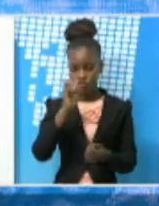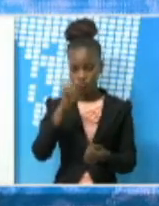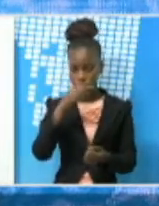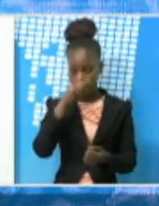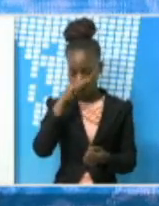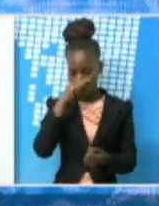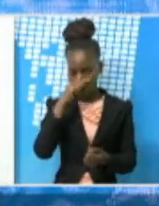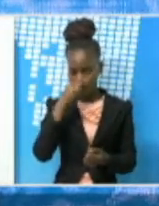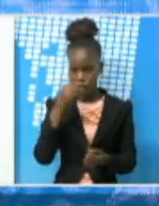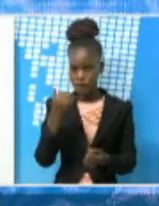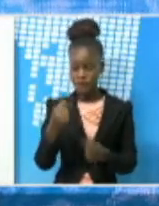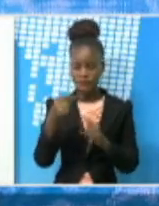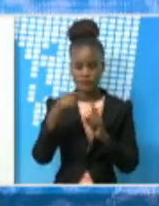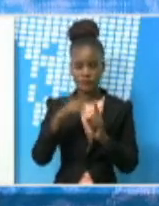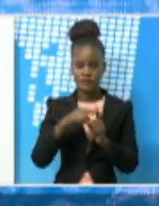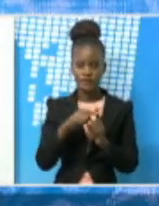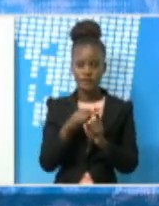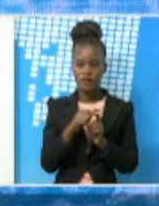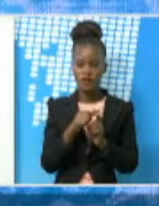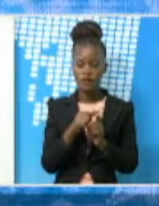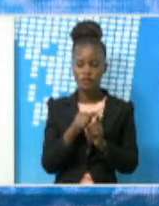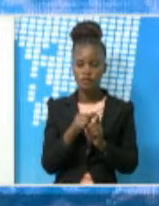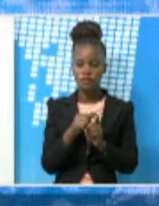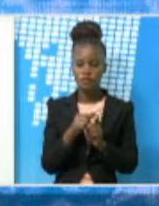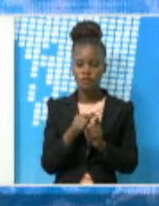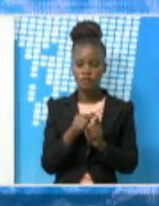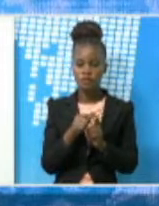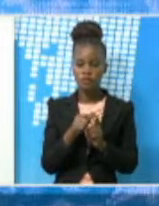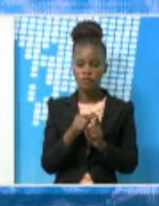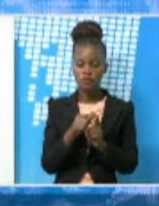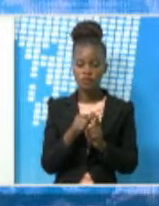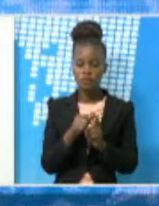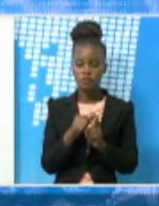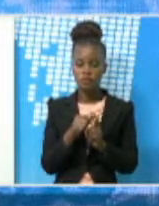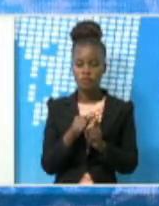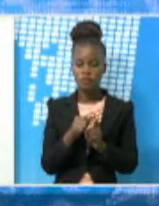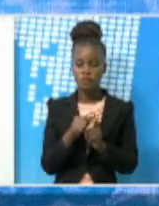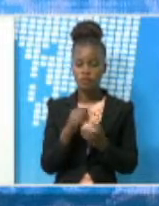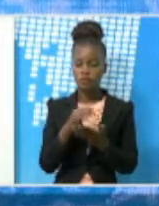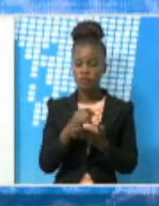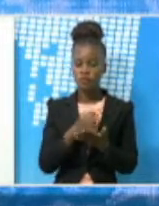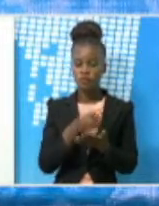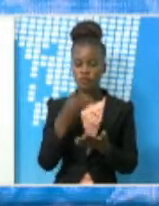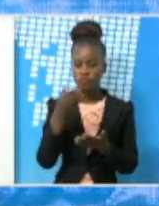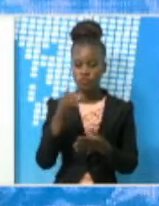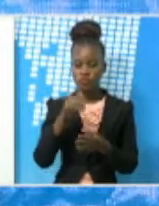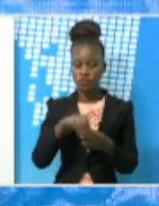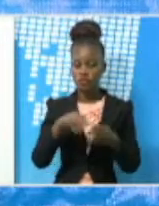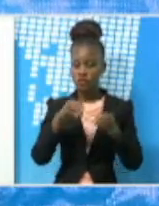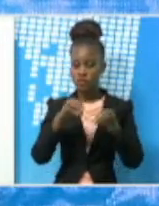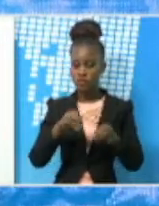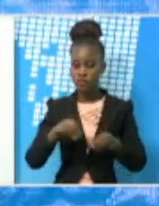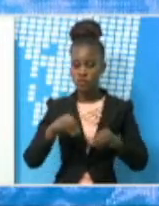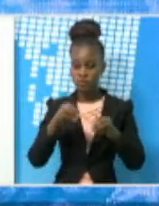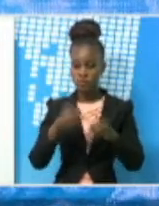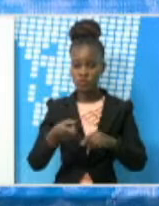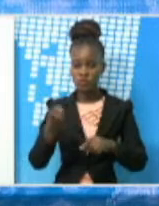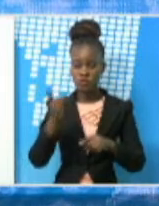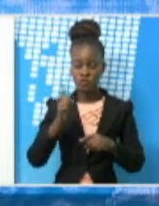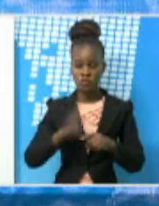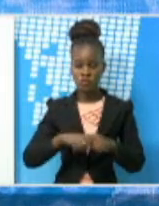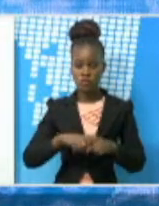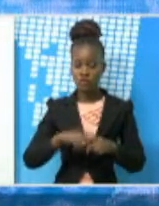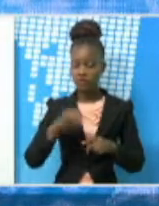available to our manufacturers, because our focus is in agribusiness, value addition,